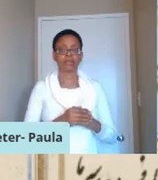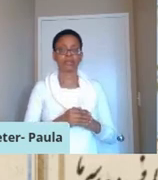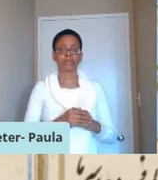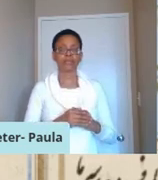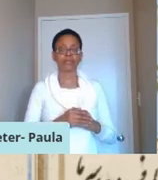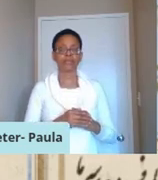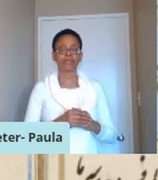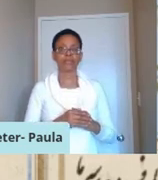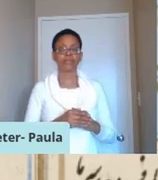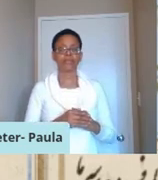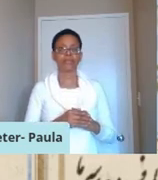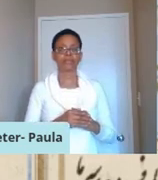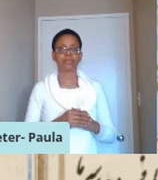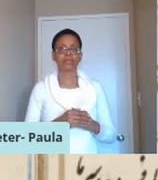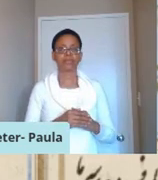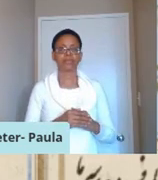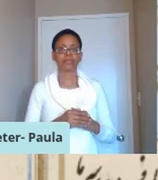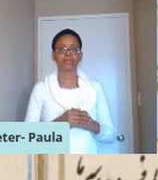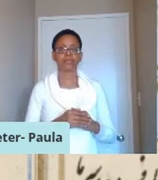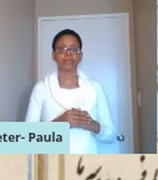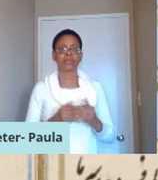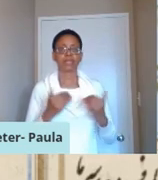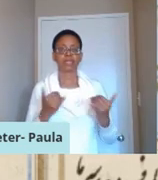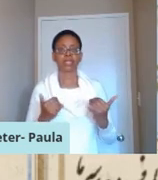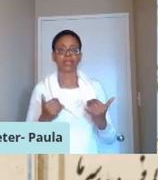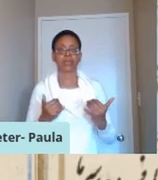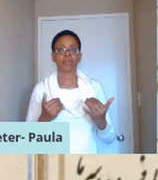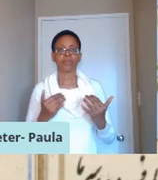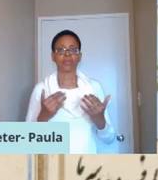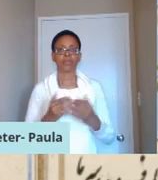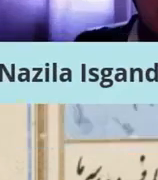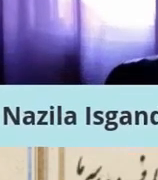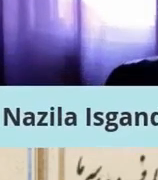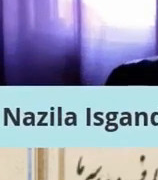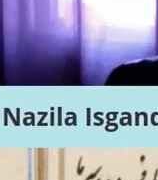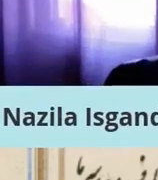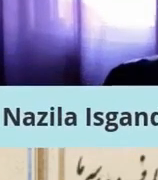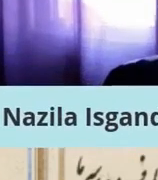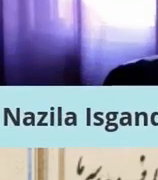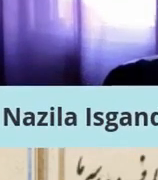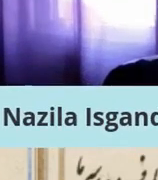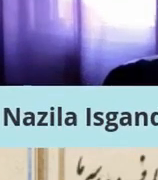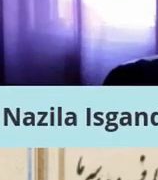consequences. Now I would like to share with you, if I have time,